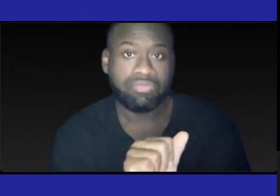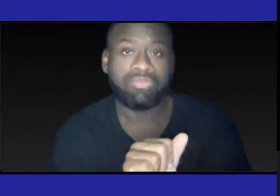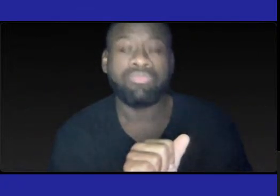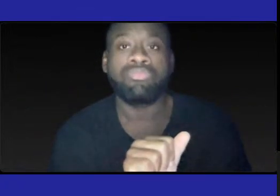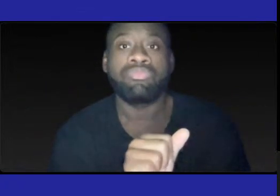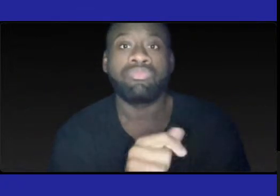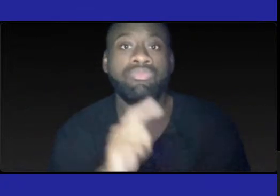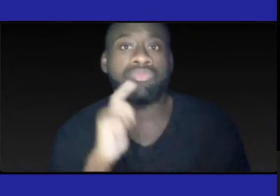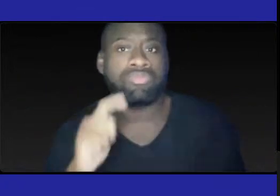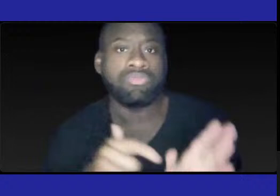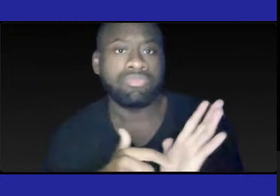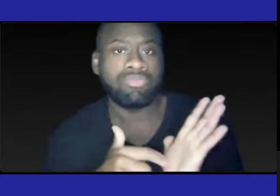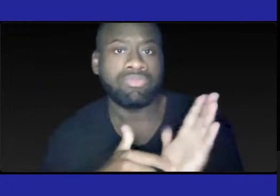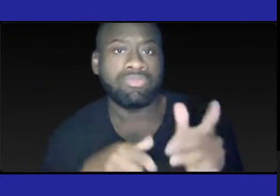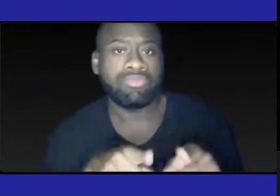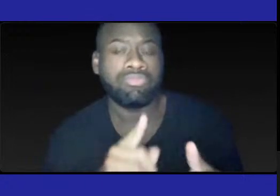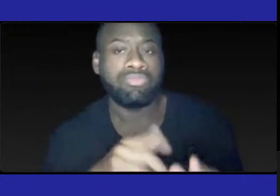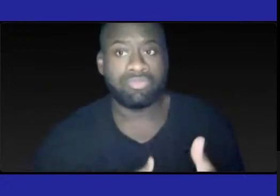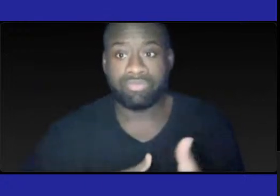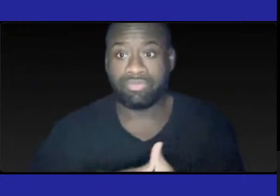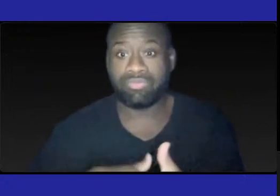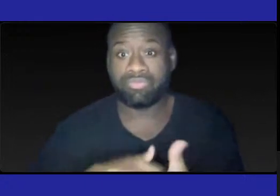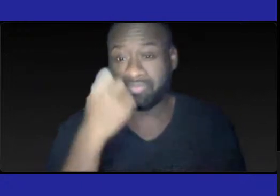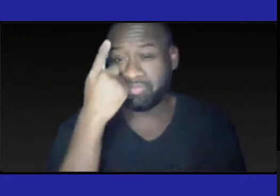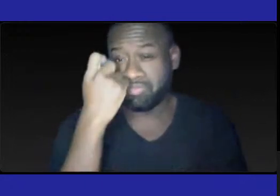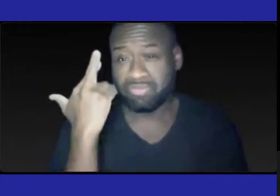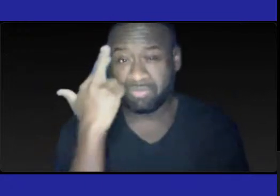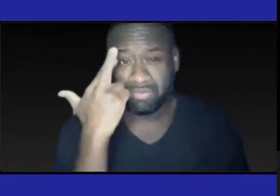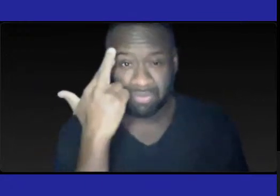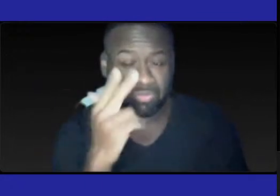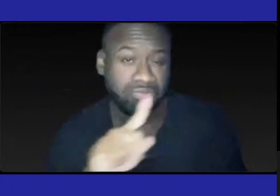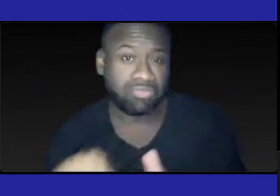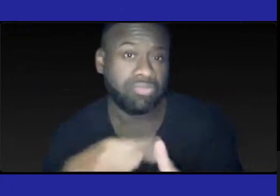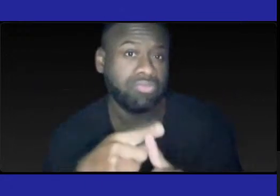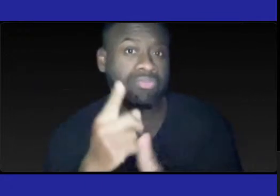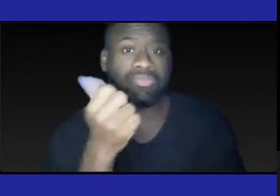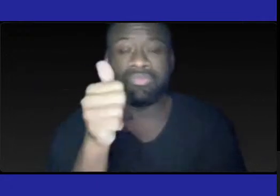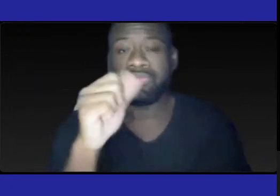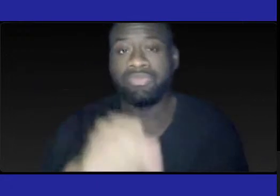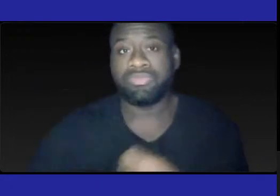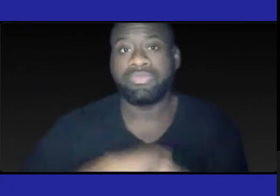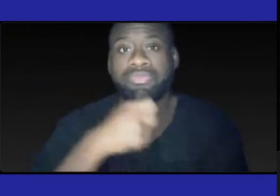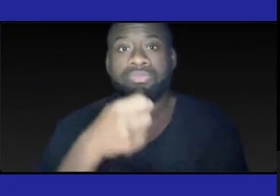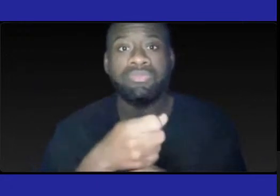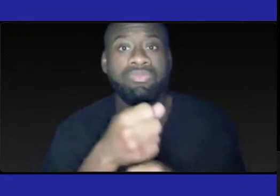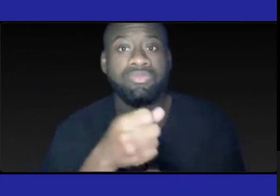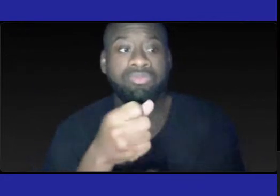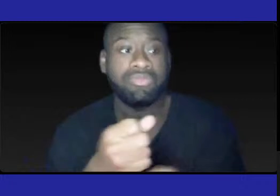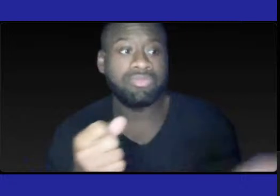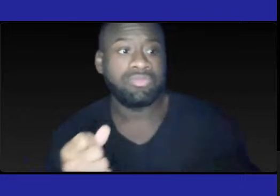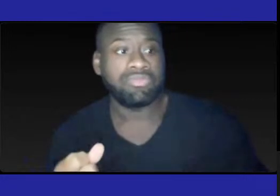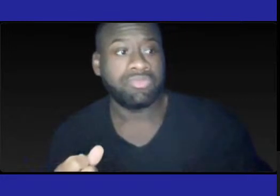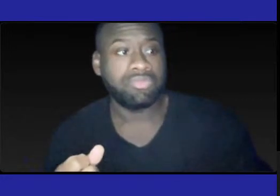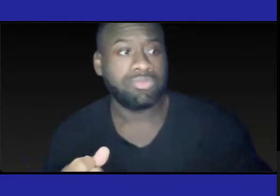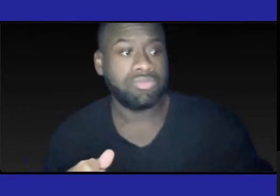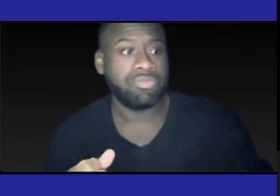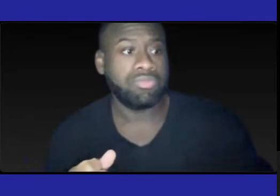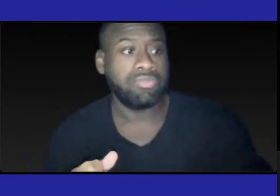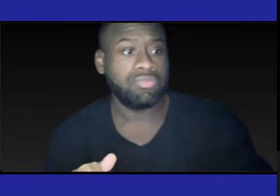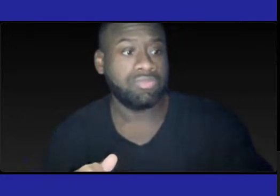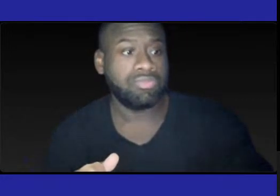pregnancy. And what we realize is that after 10 years, even after 10 years of a pregnancy